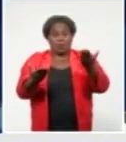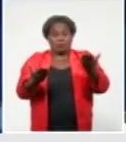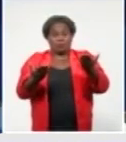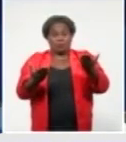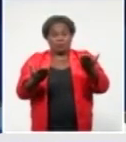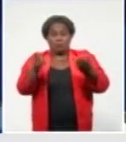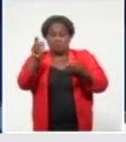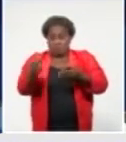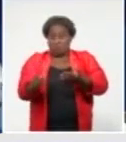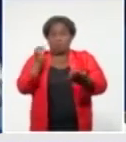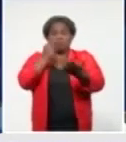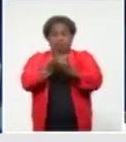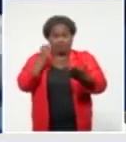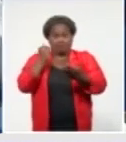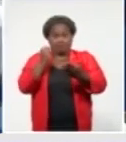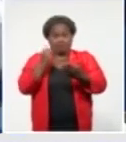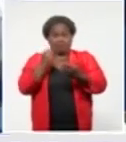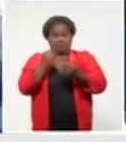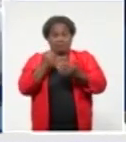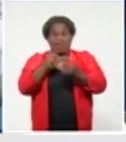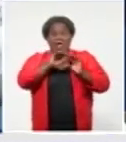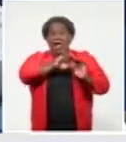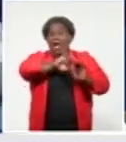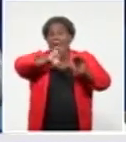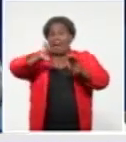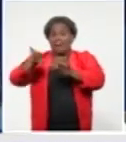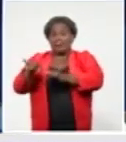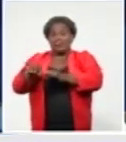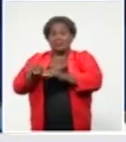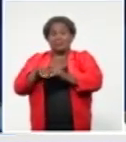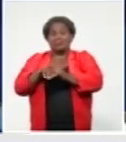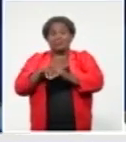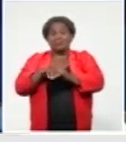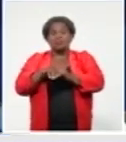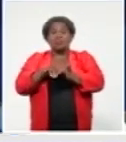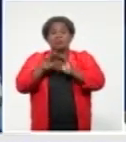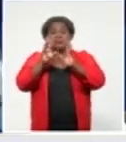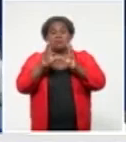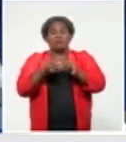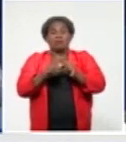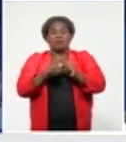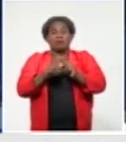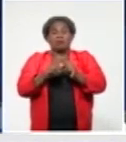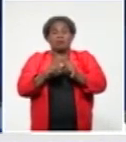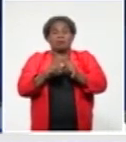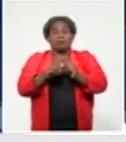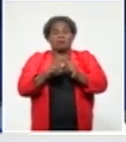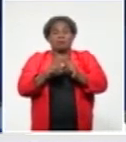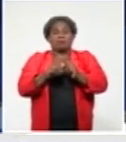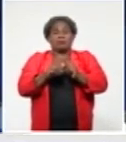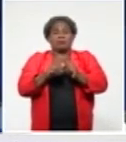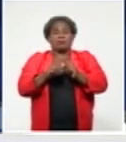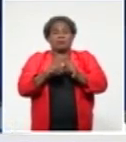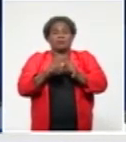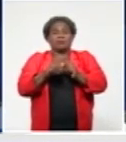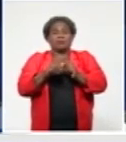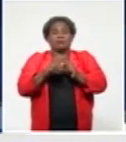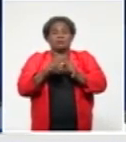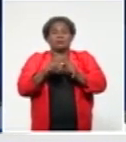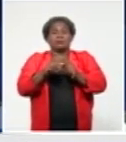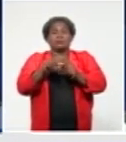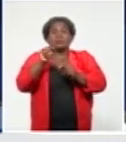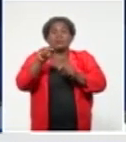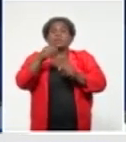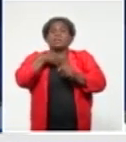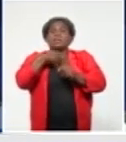in the last 10 days. When someone is diagnosed with a disease, that person is hospitalized, tested again on the